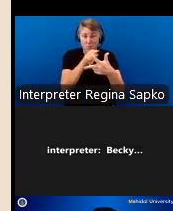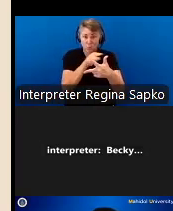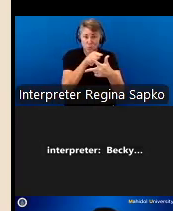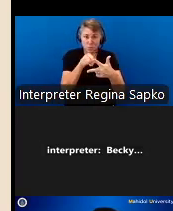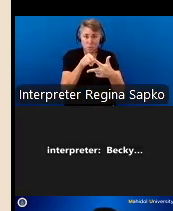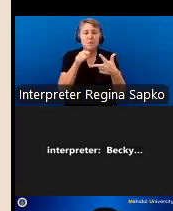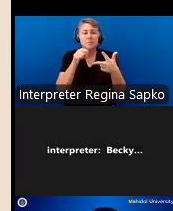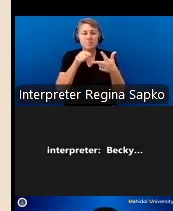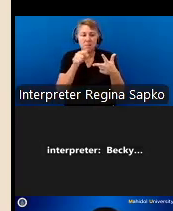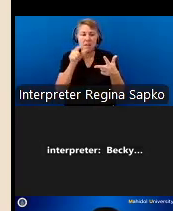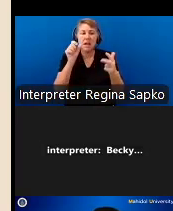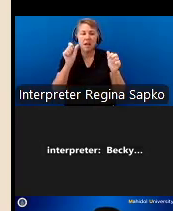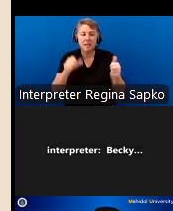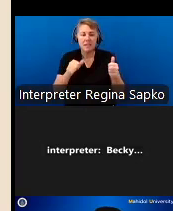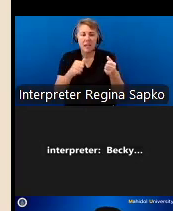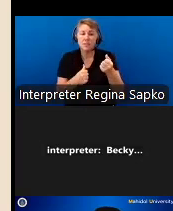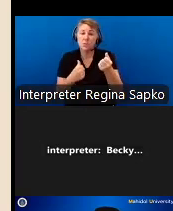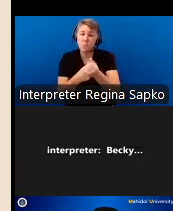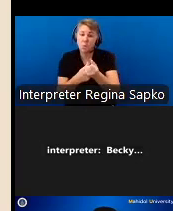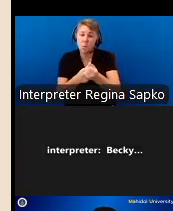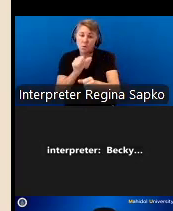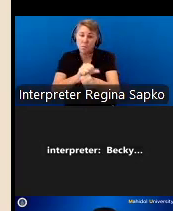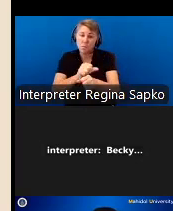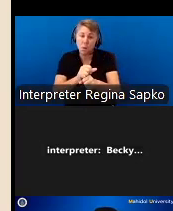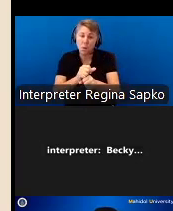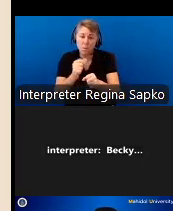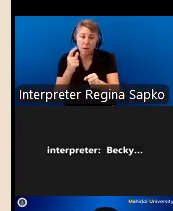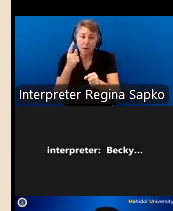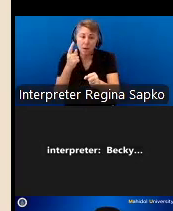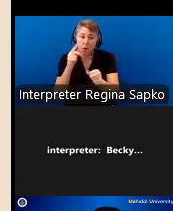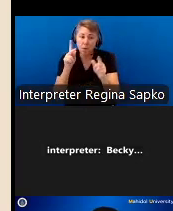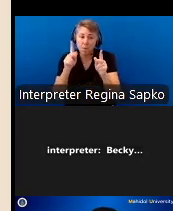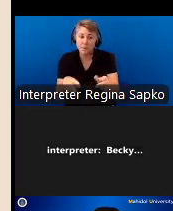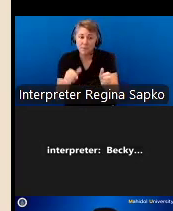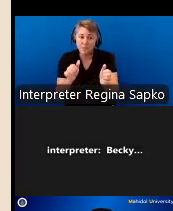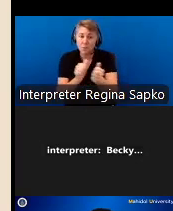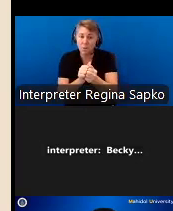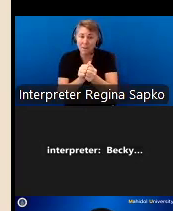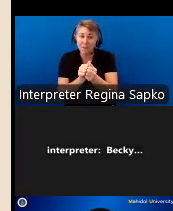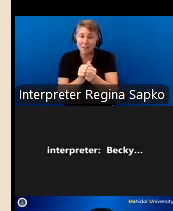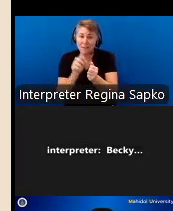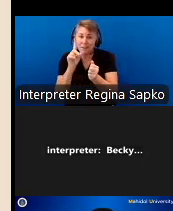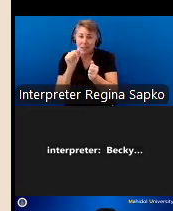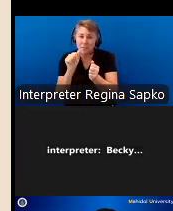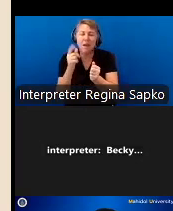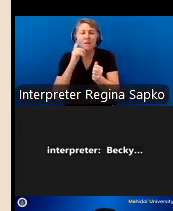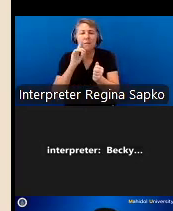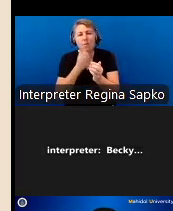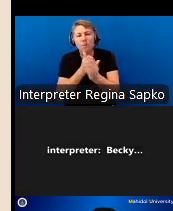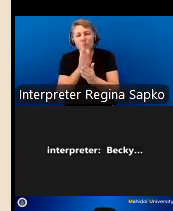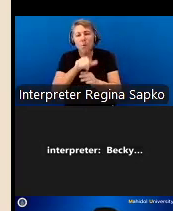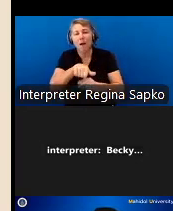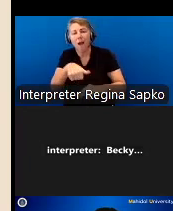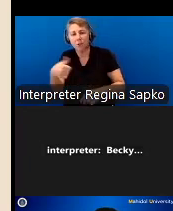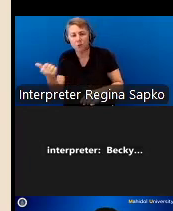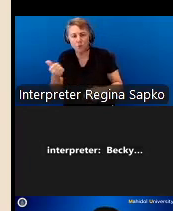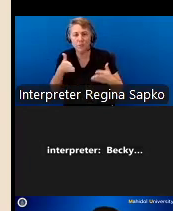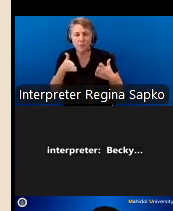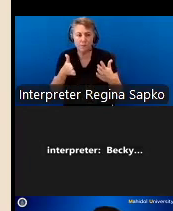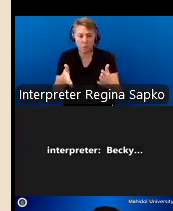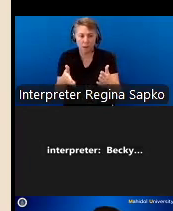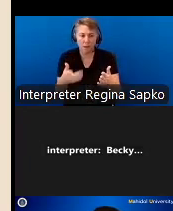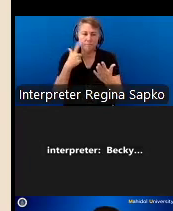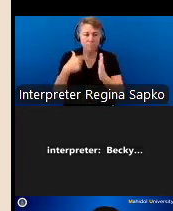support the employment for person with disability through alternative way, other way, such as